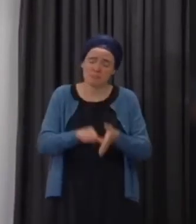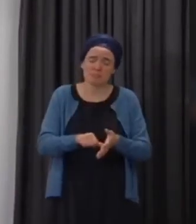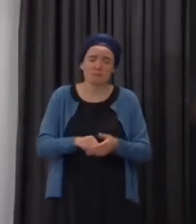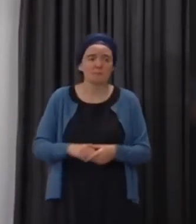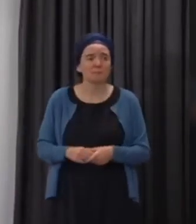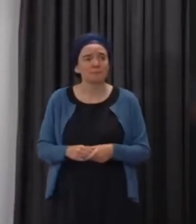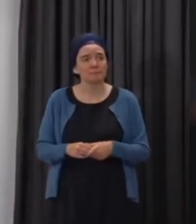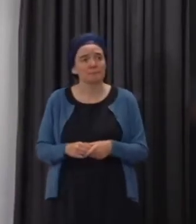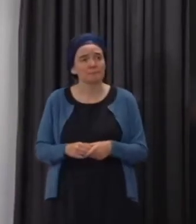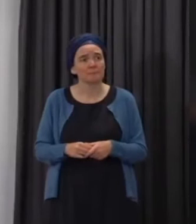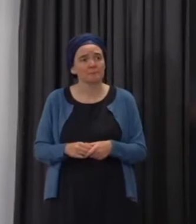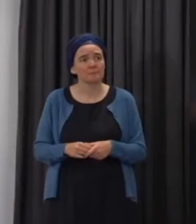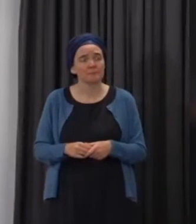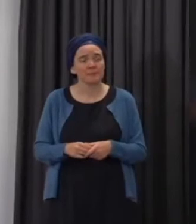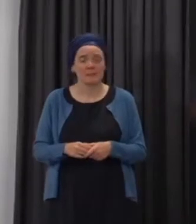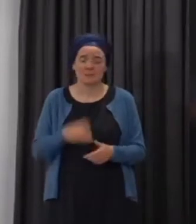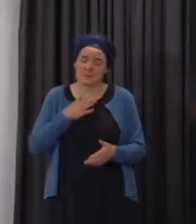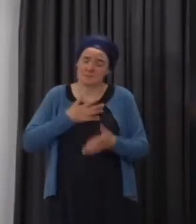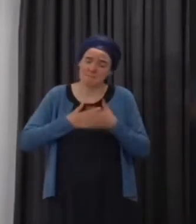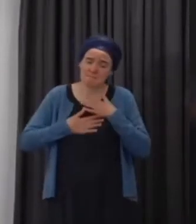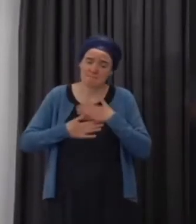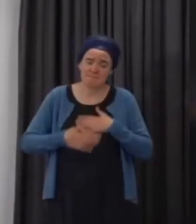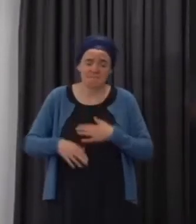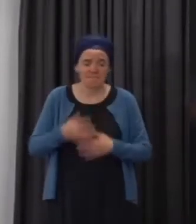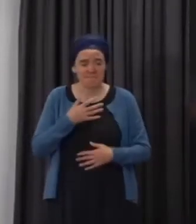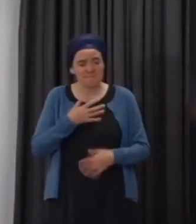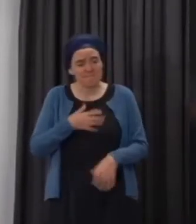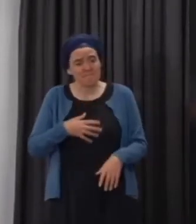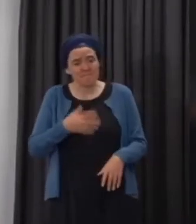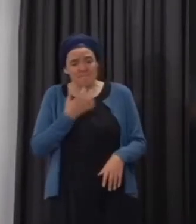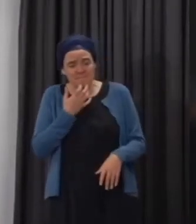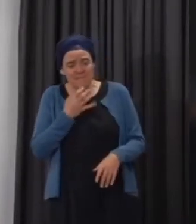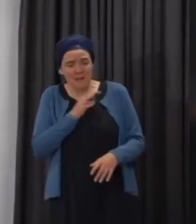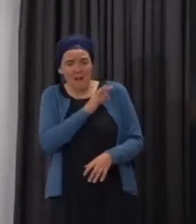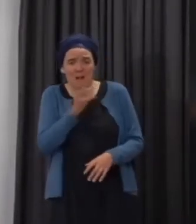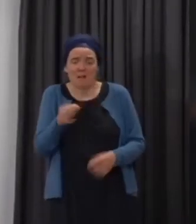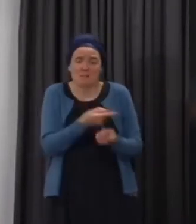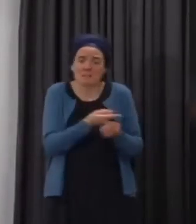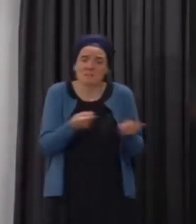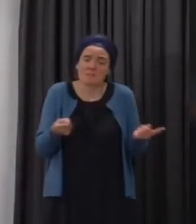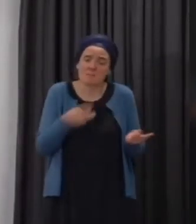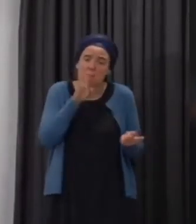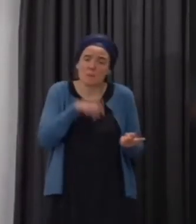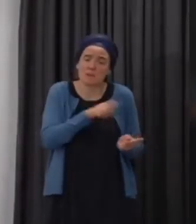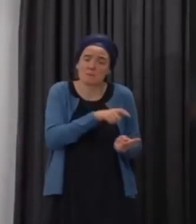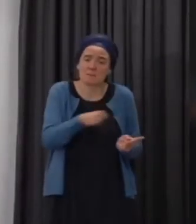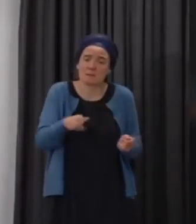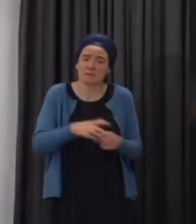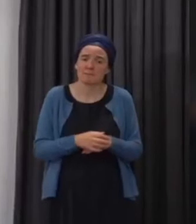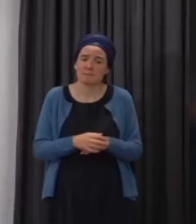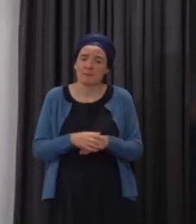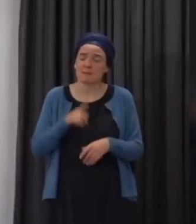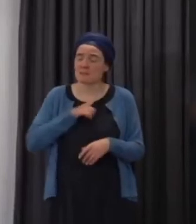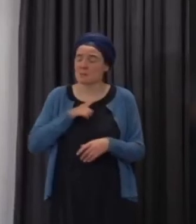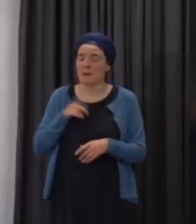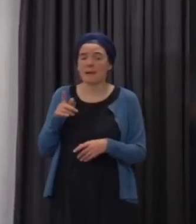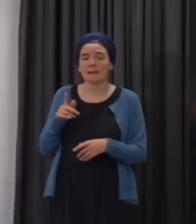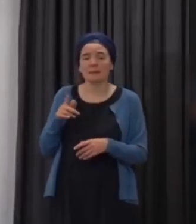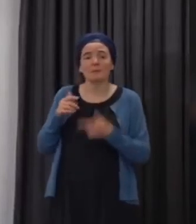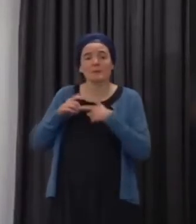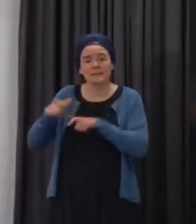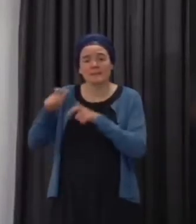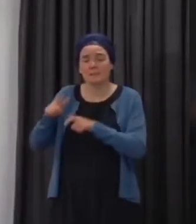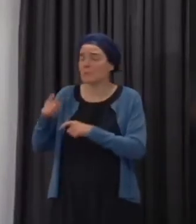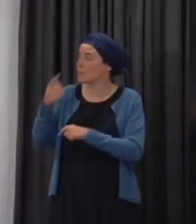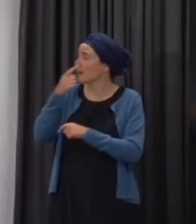And so it's part of the forbearance we continue to ask people in Wales. It's also part of the reason why we'll continue to review the evidence that's available to us about when we